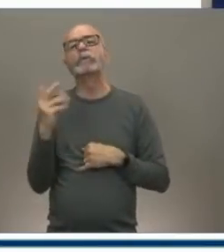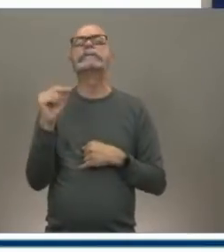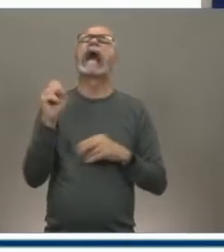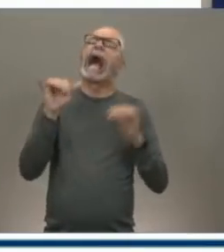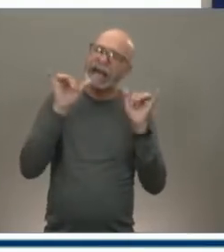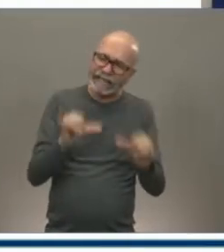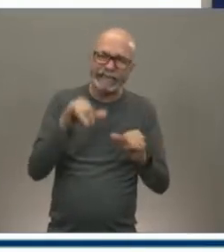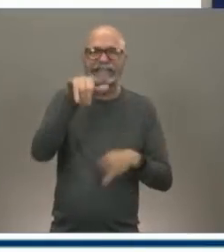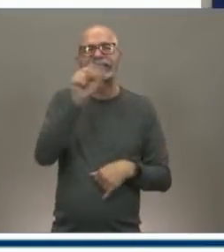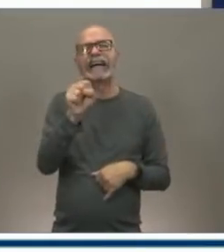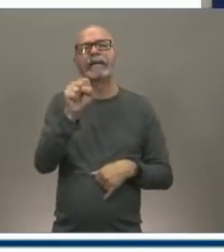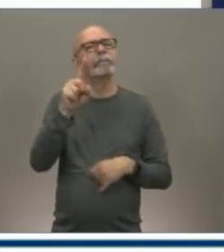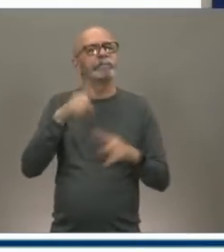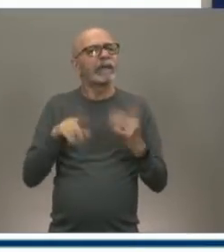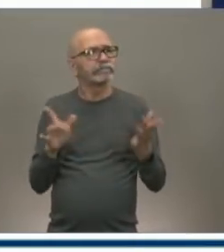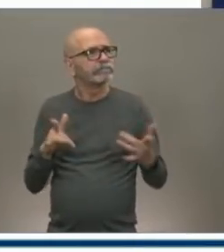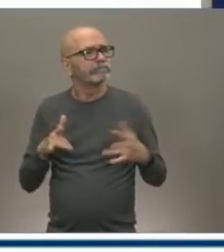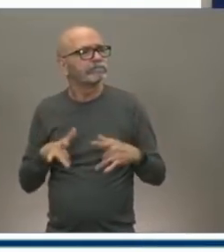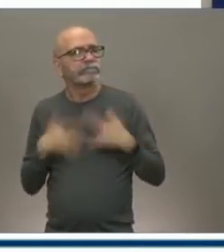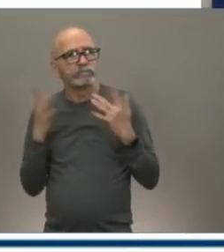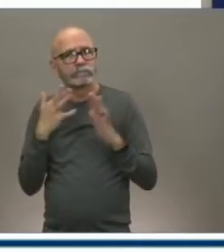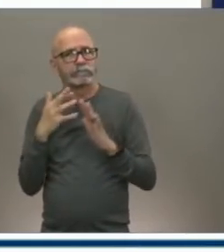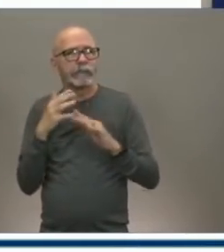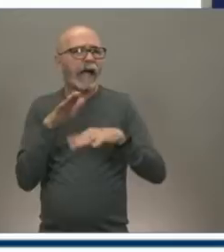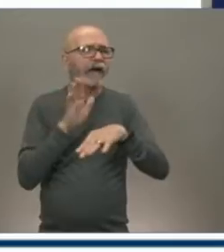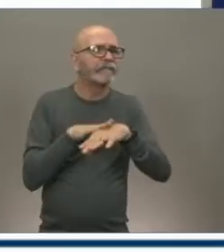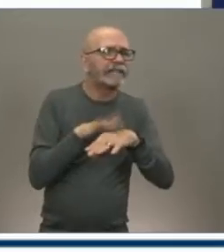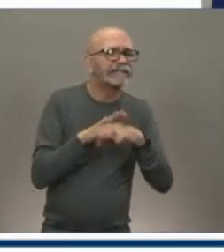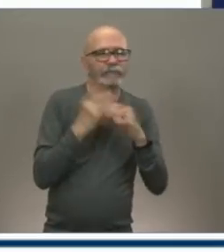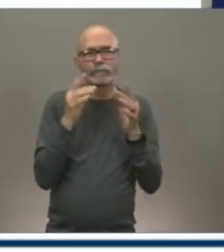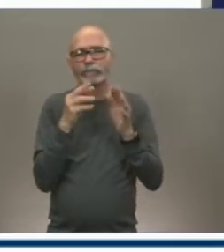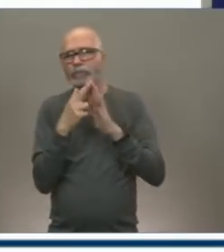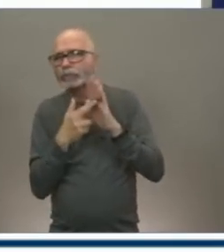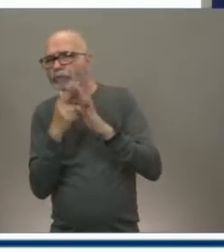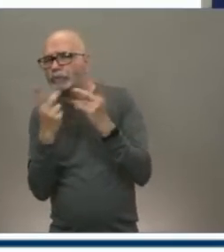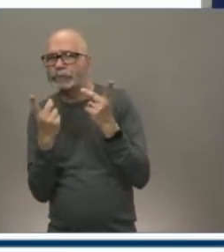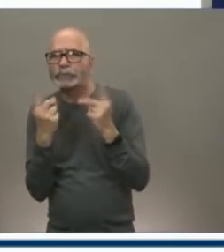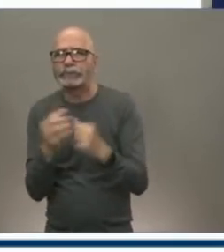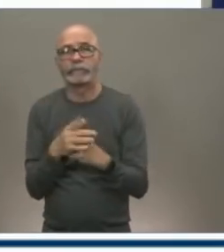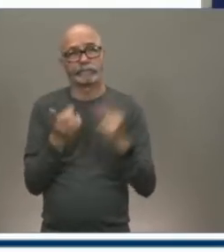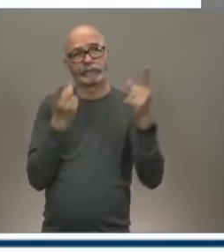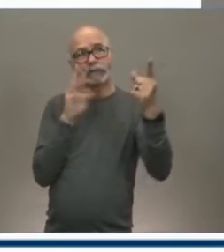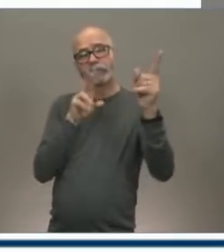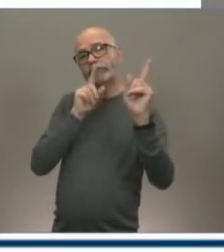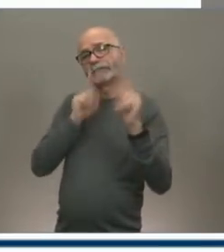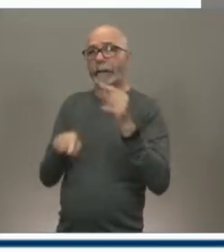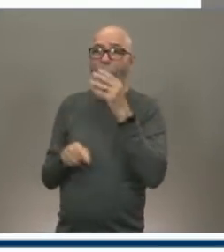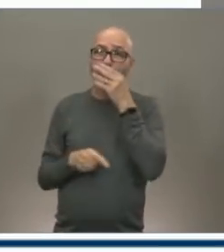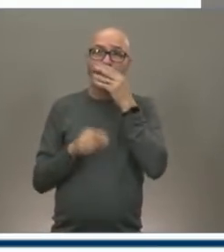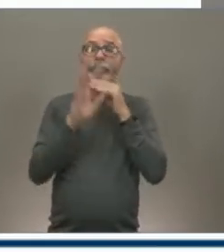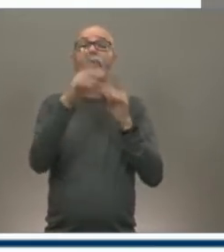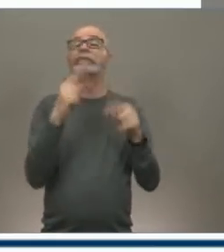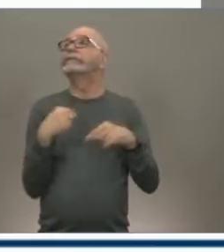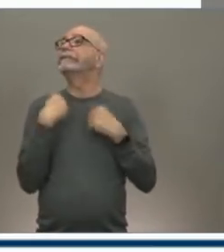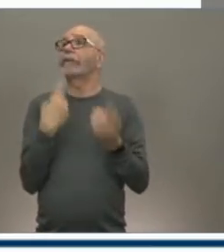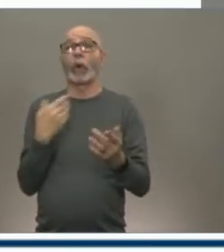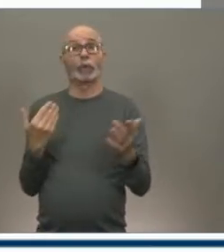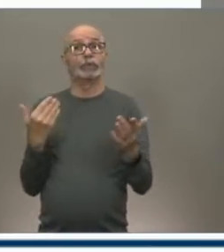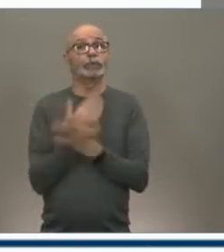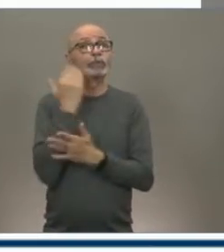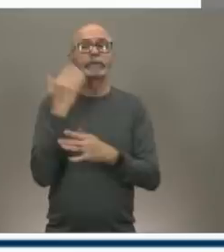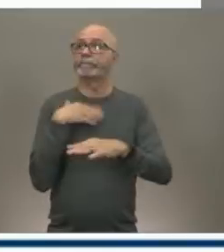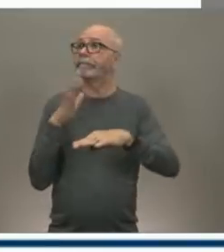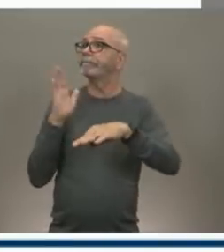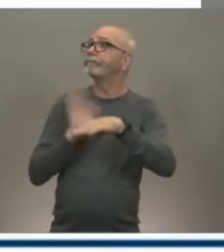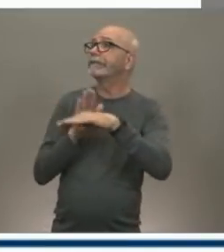that front in terms of what you need to tell these people? Nothing new, but we recognize the importance of them, that for their own mental